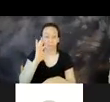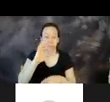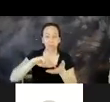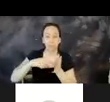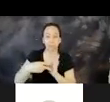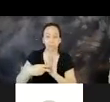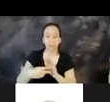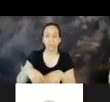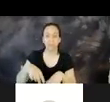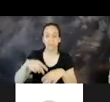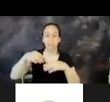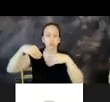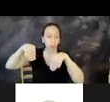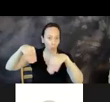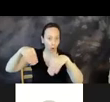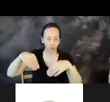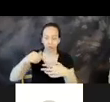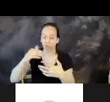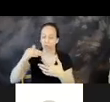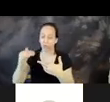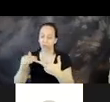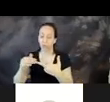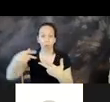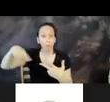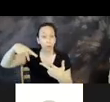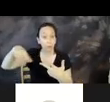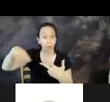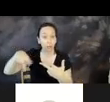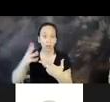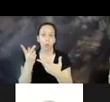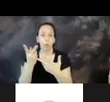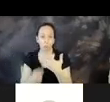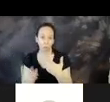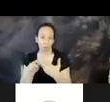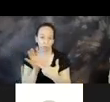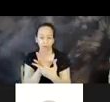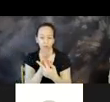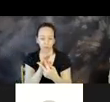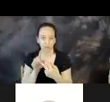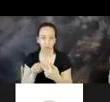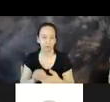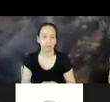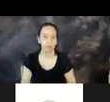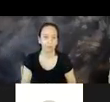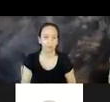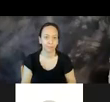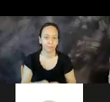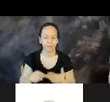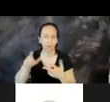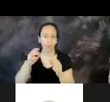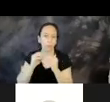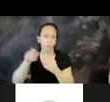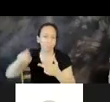target Charlie retailers. And the purple dots indicate where we plan to target both a fare vending machine and a Charlie retailer due to higher need.